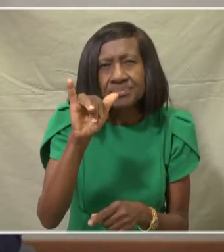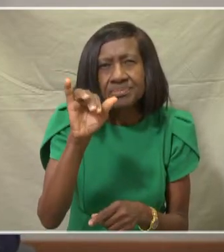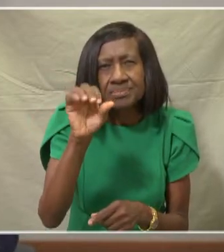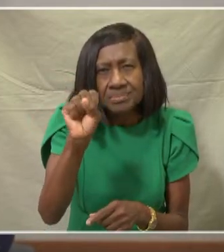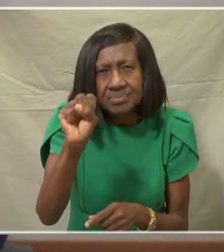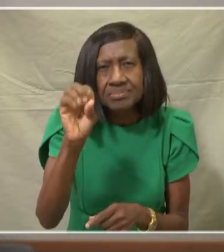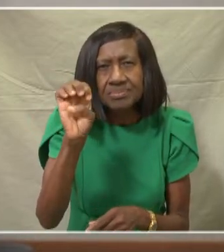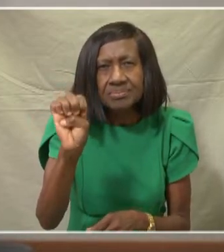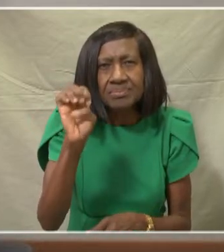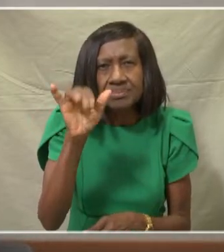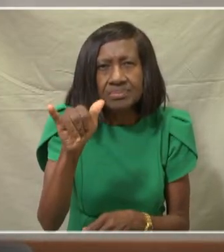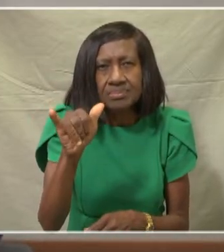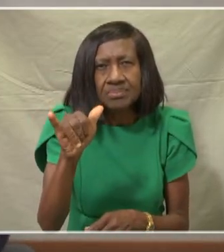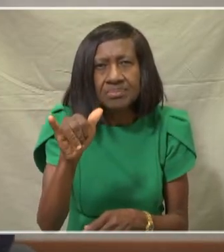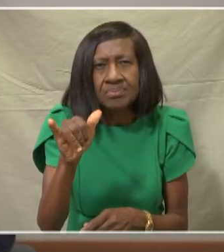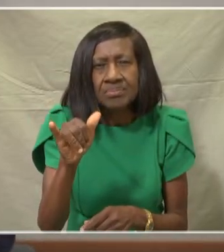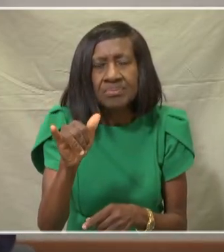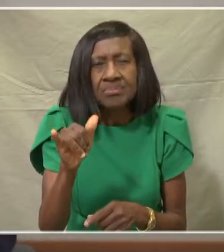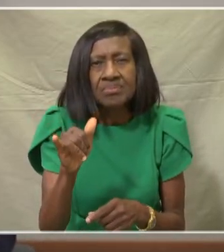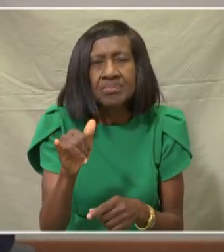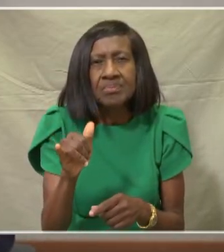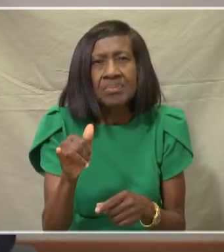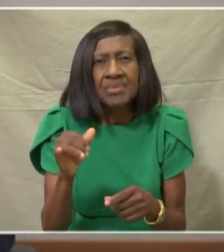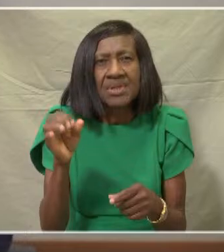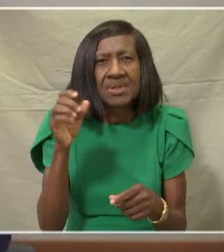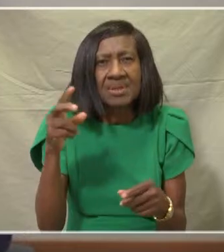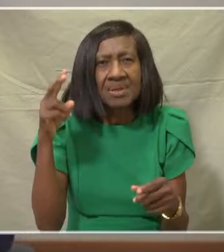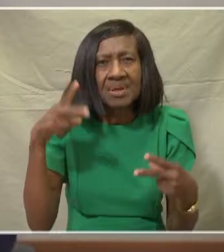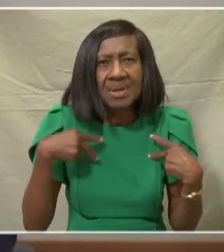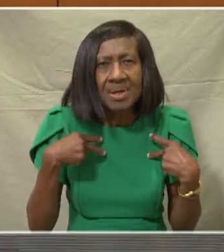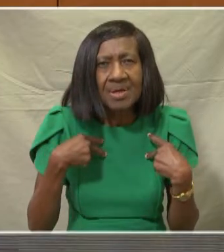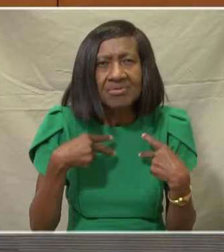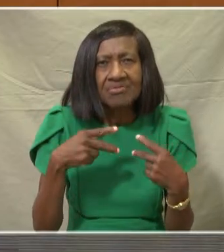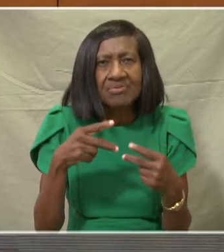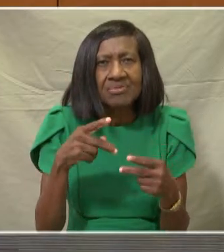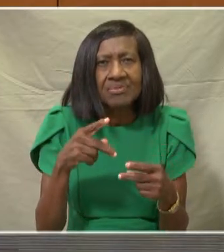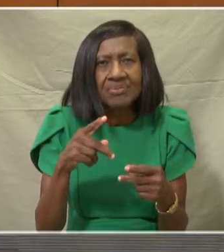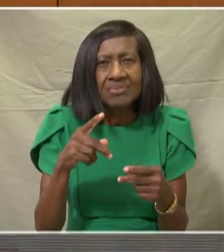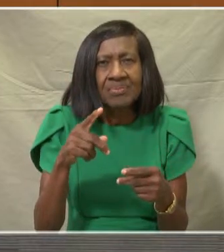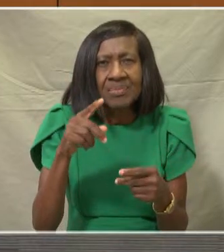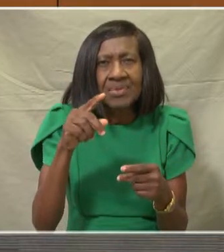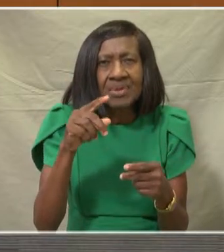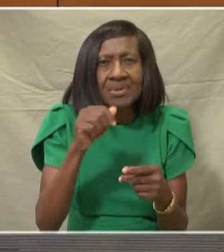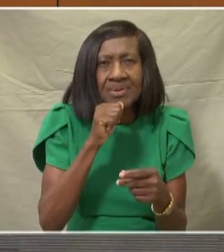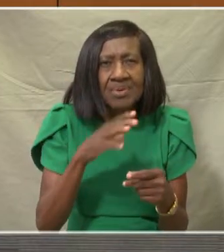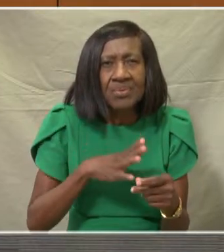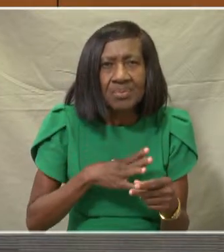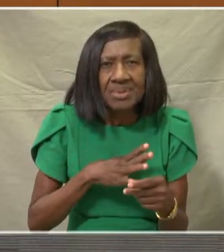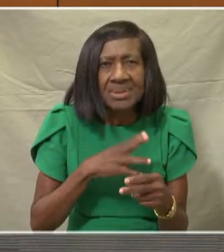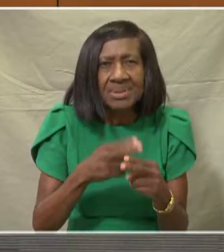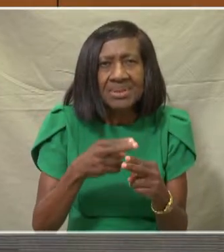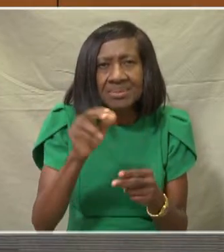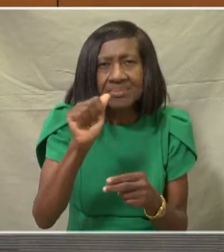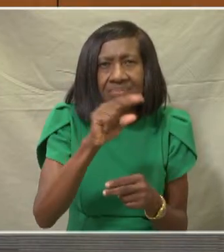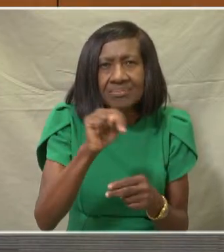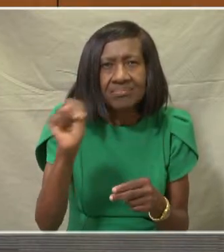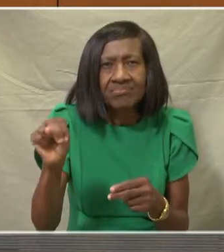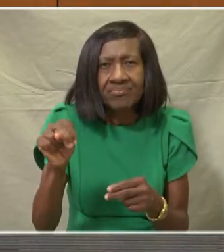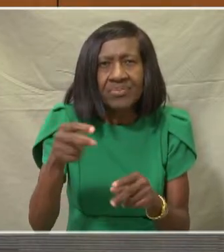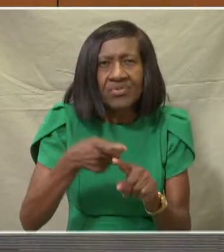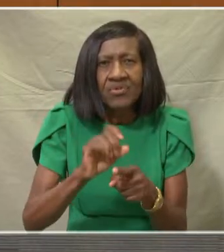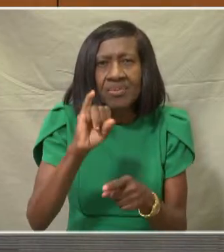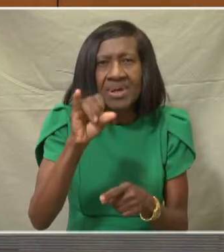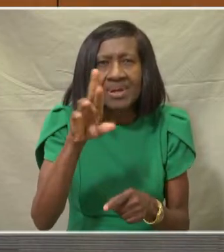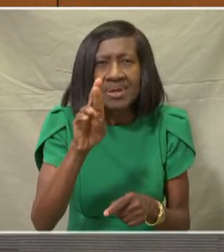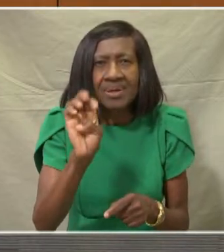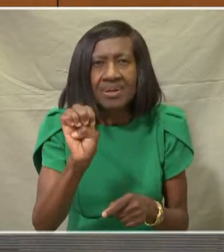So in addition to myself here today, I have to my right Anne Marlborough. Anne is an election analyst from Ireland and